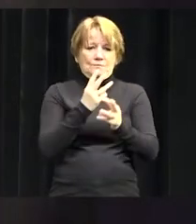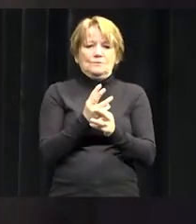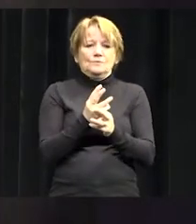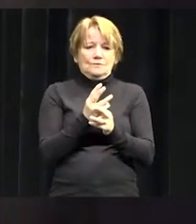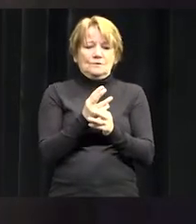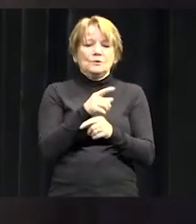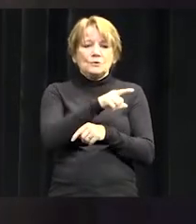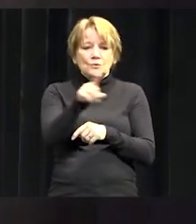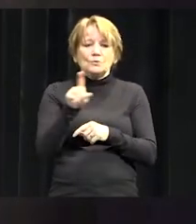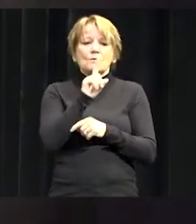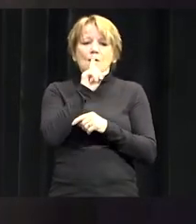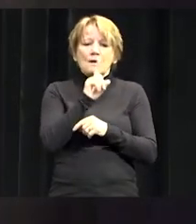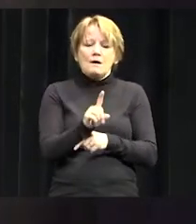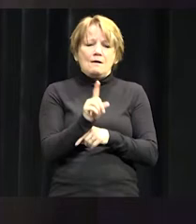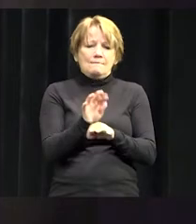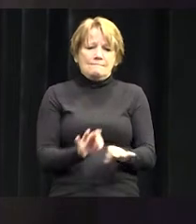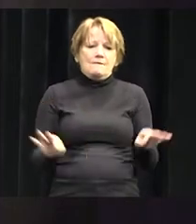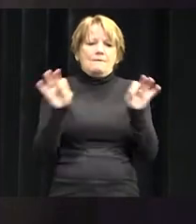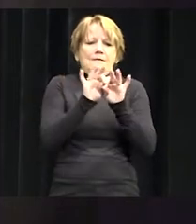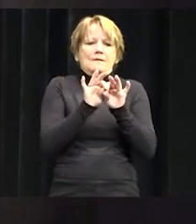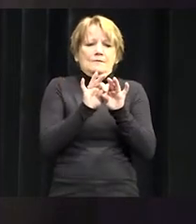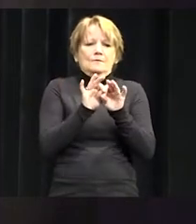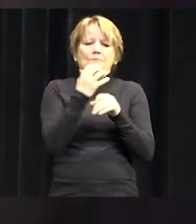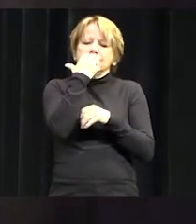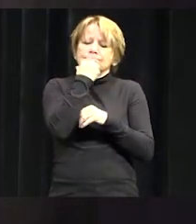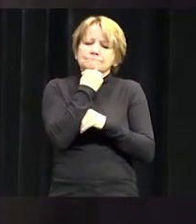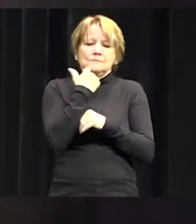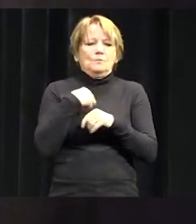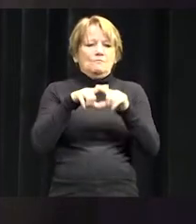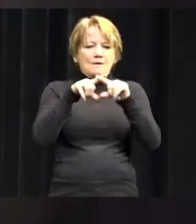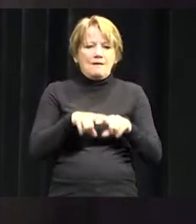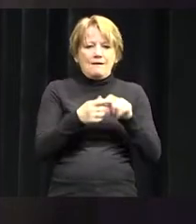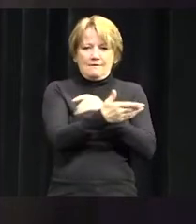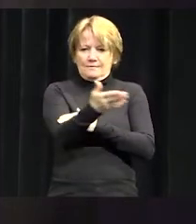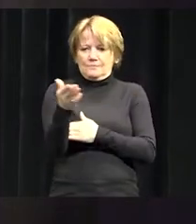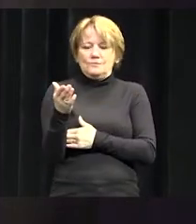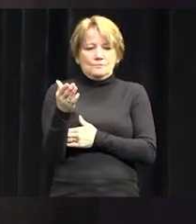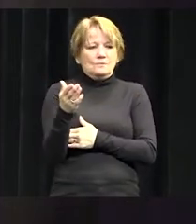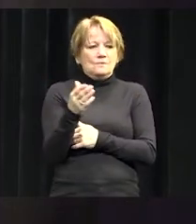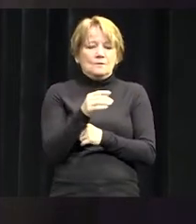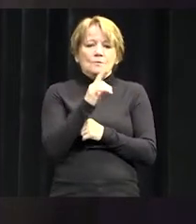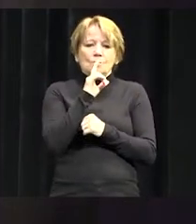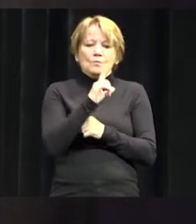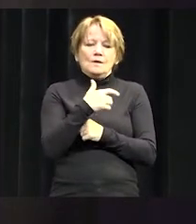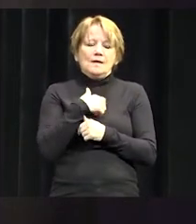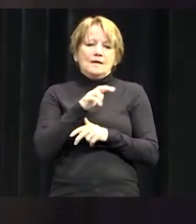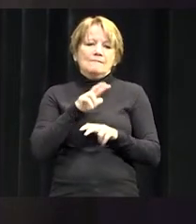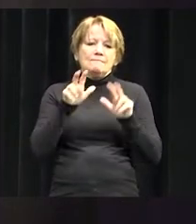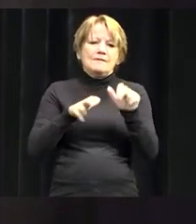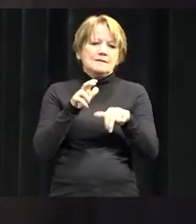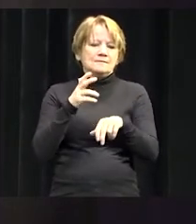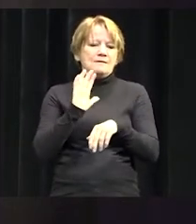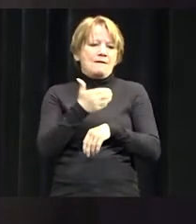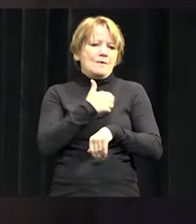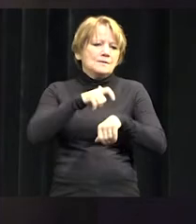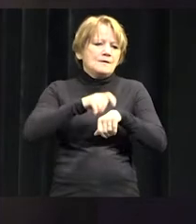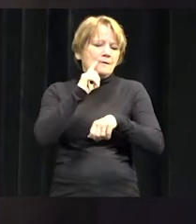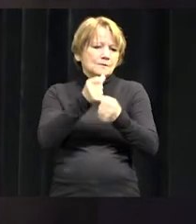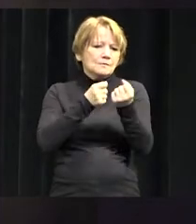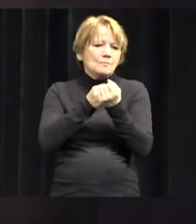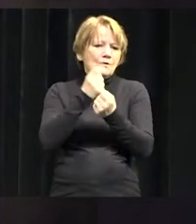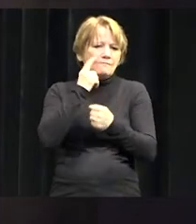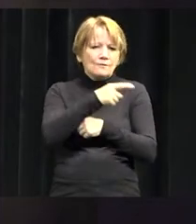student to discover the beauty of learning with some compassion and passion to prepare you for the